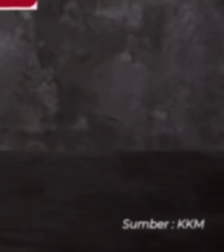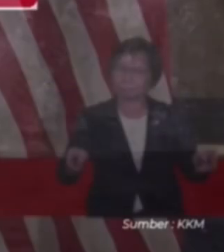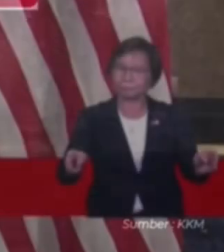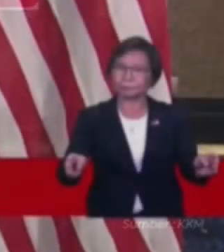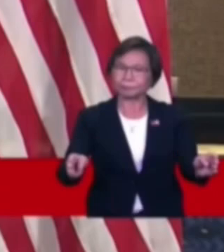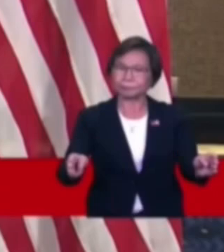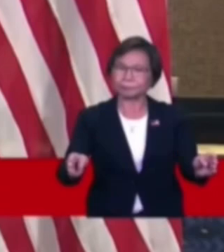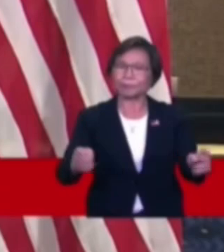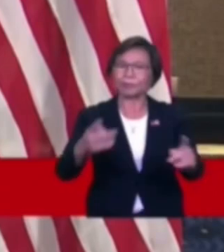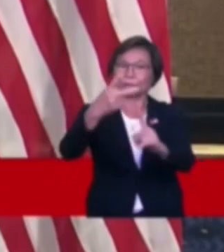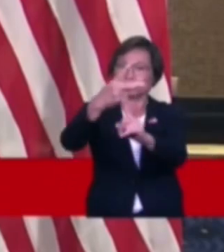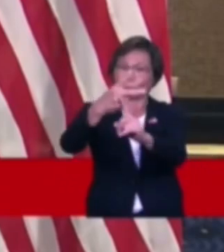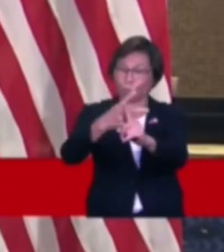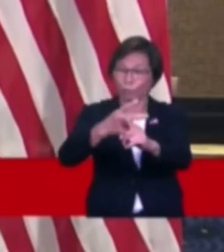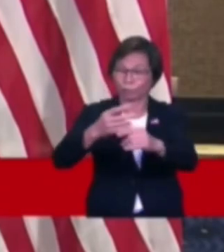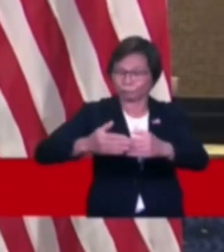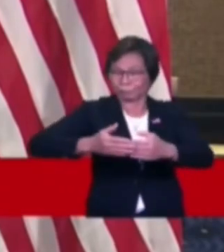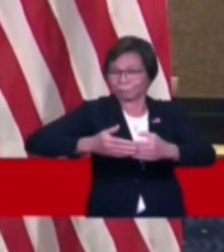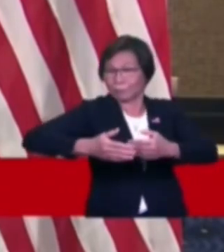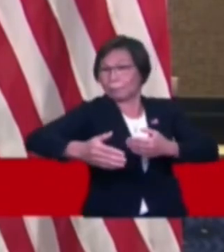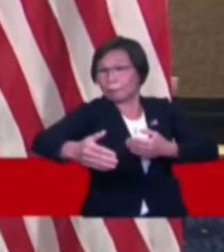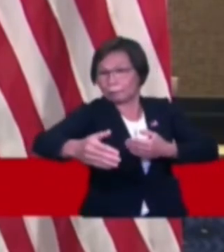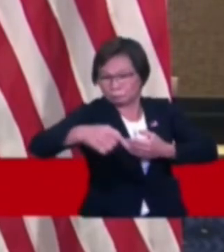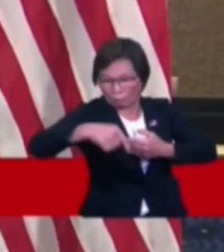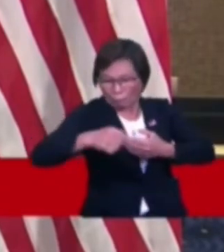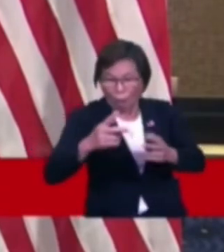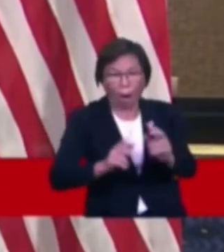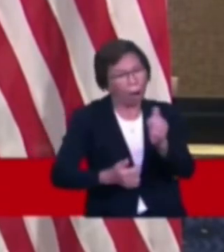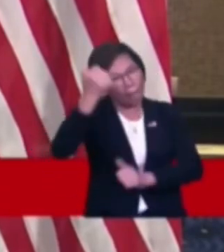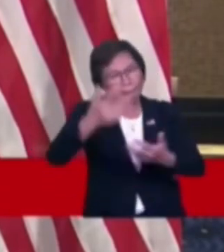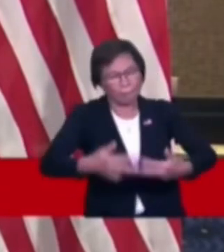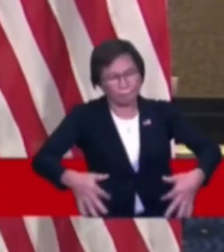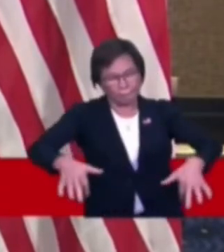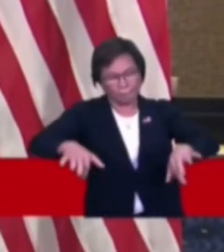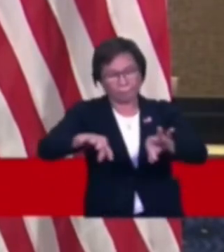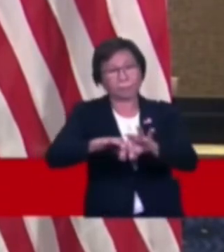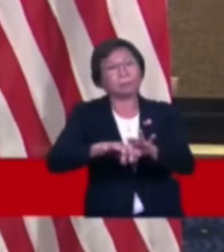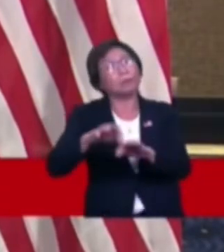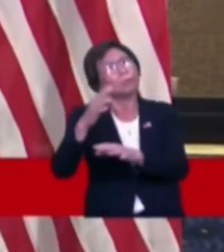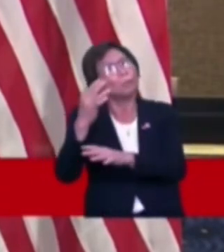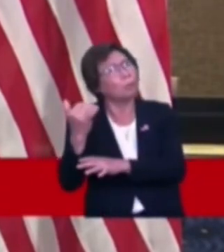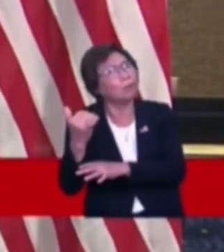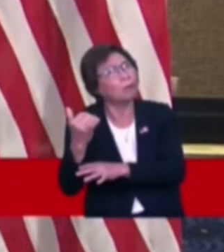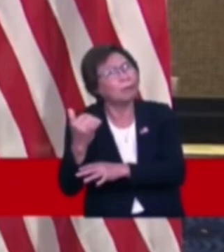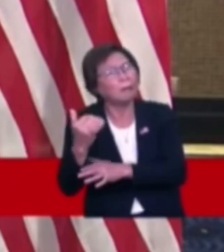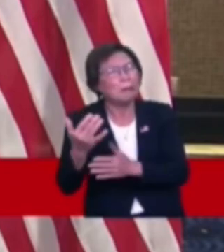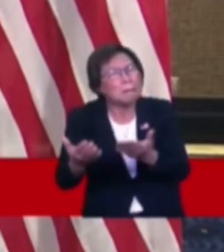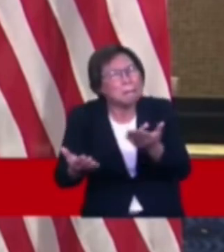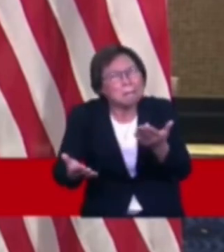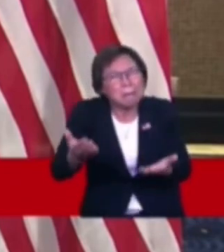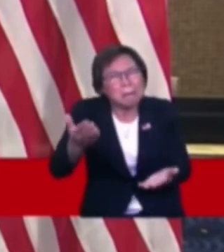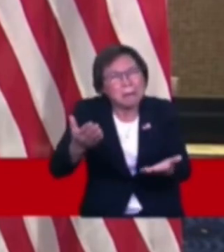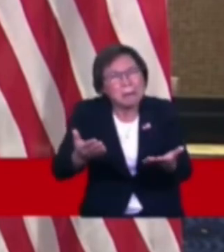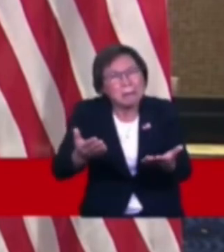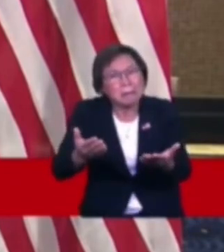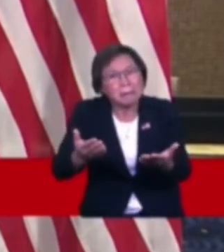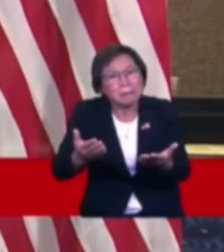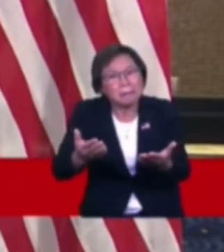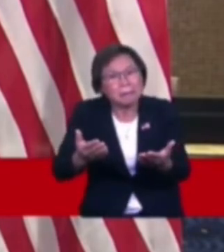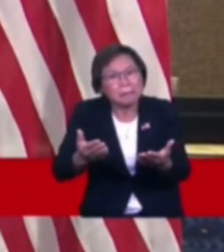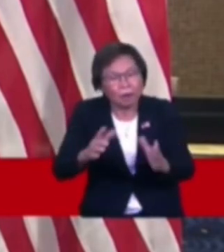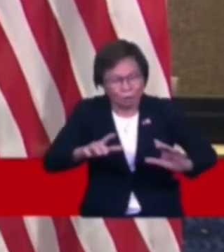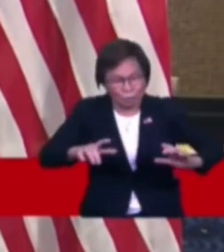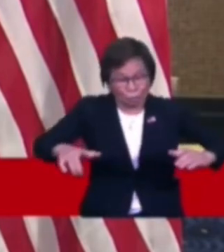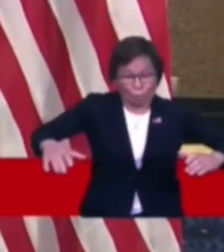the measure of our economic success. Especially when some companies has to close their doors due to the